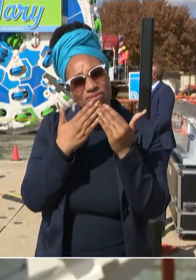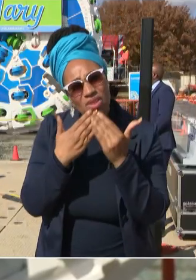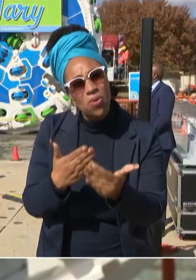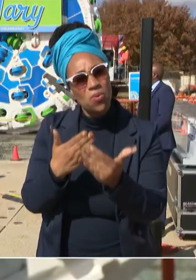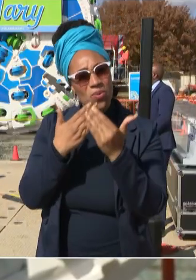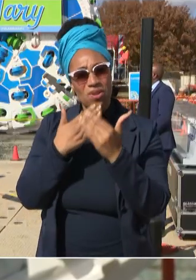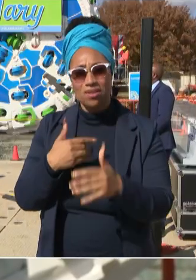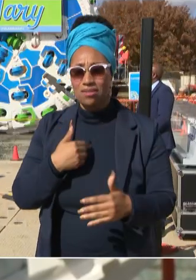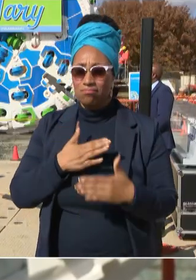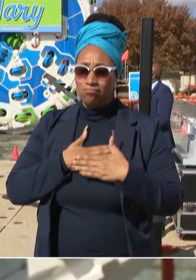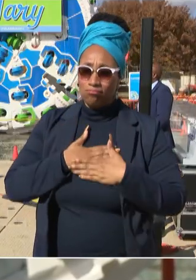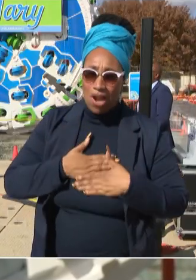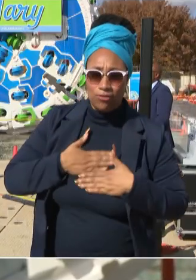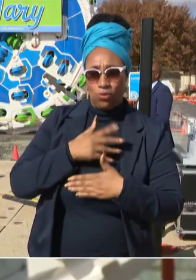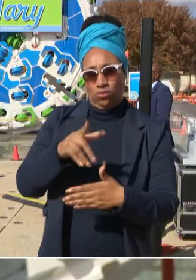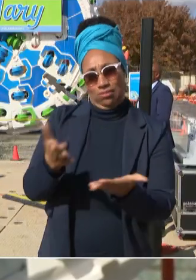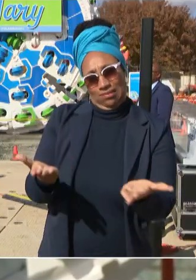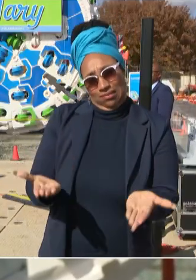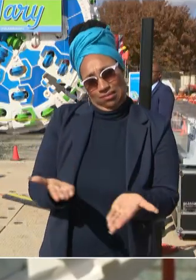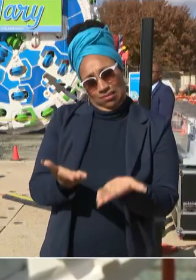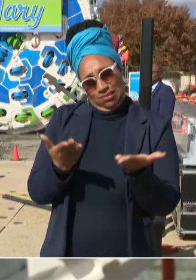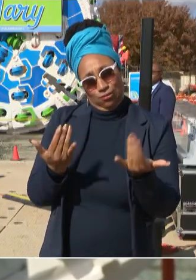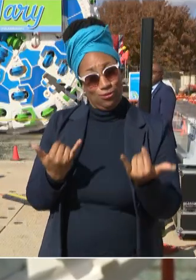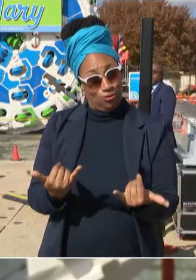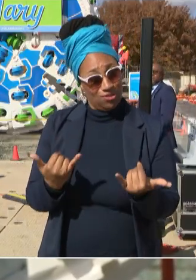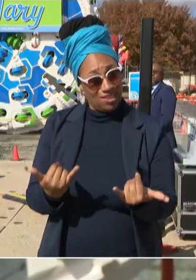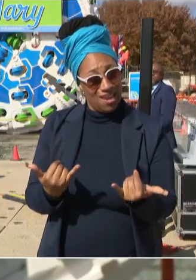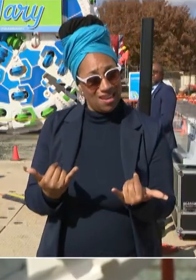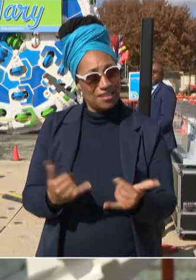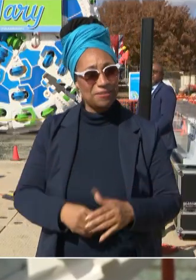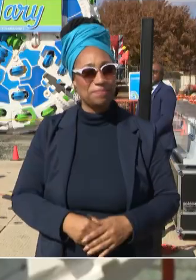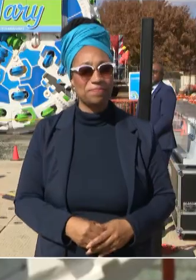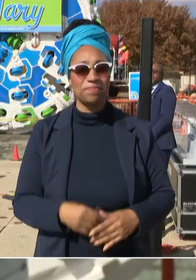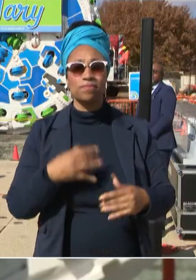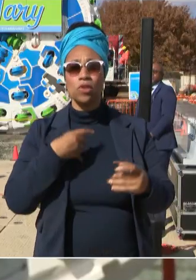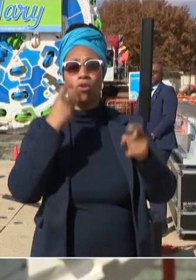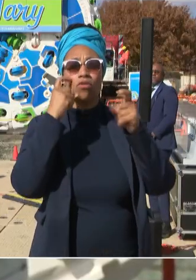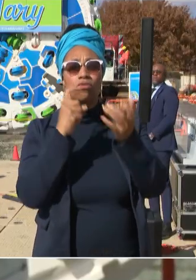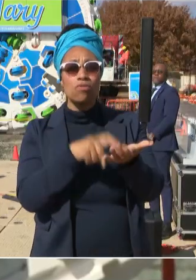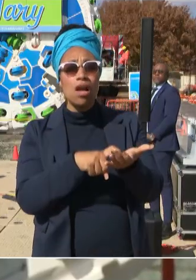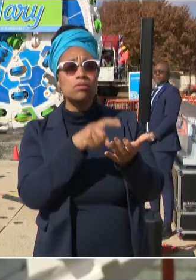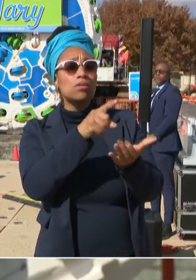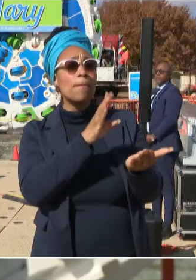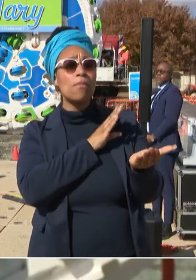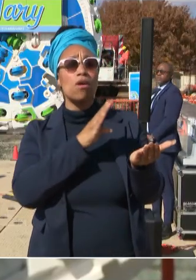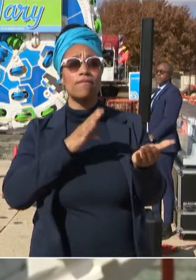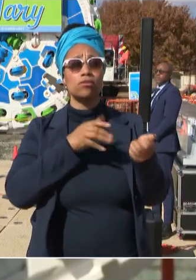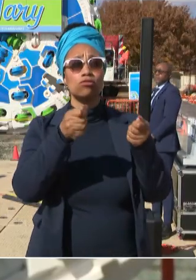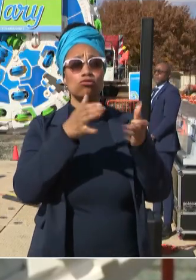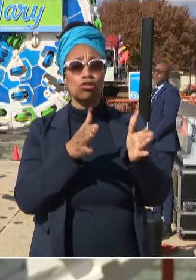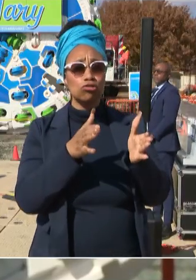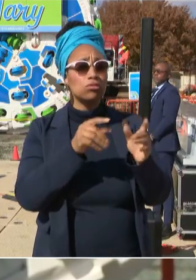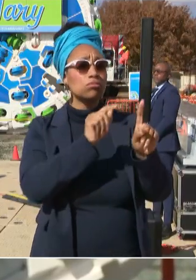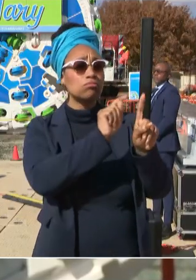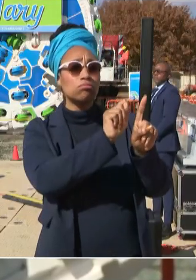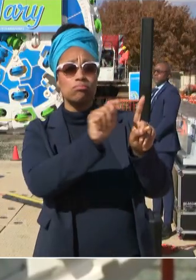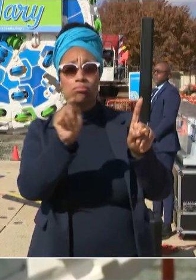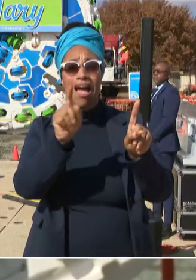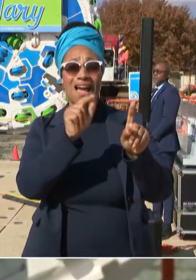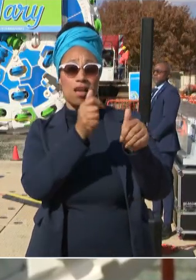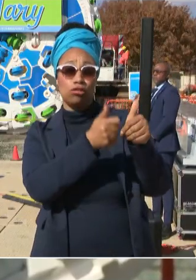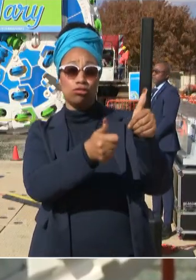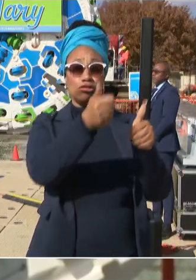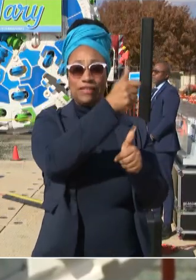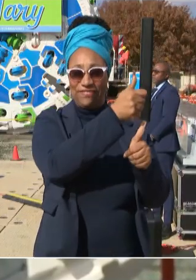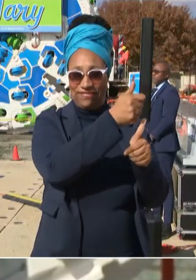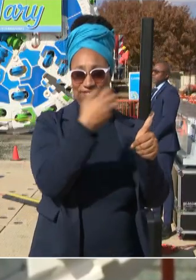acknowledge the leadership of our board of directors, beginning with our board chair, who is also the district's Department of